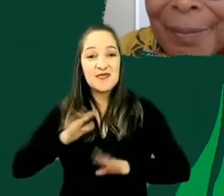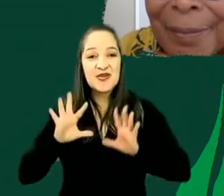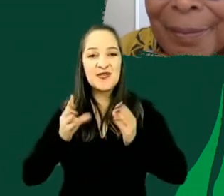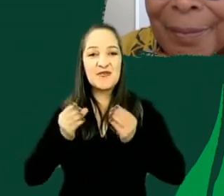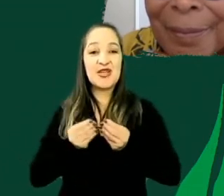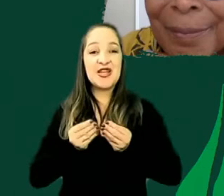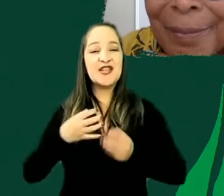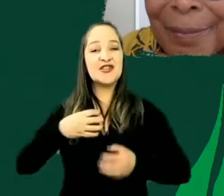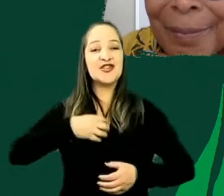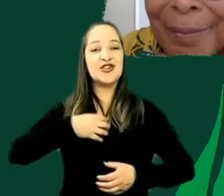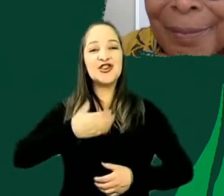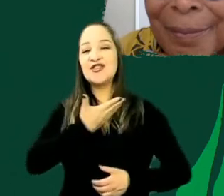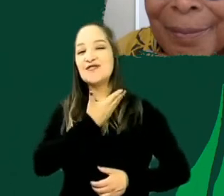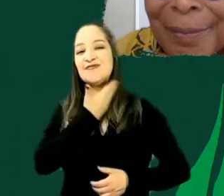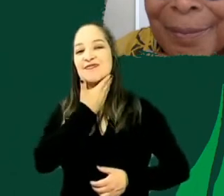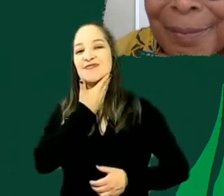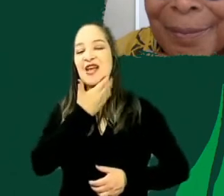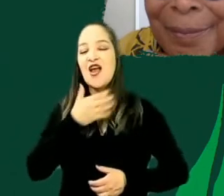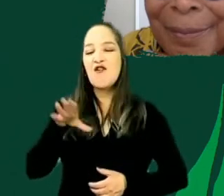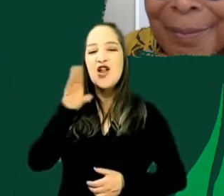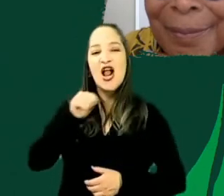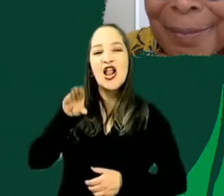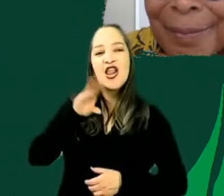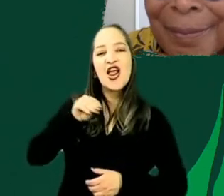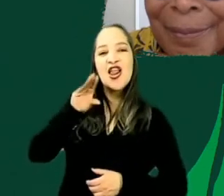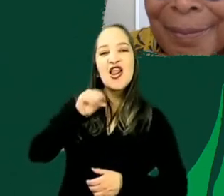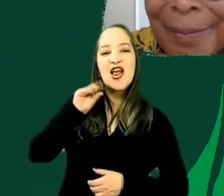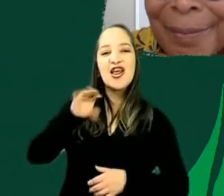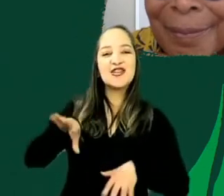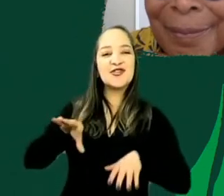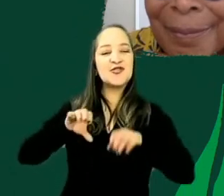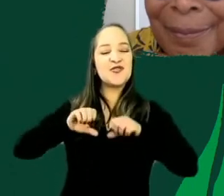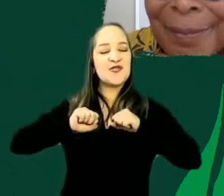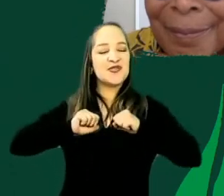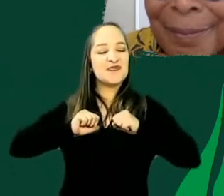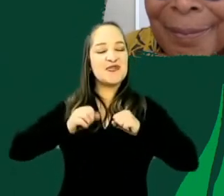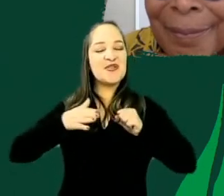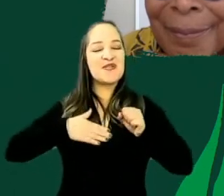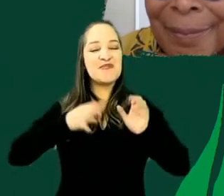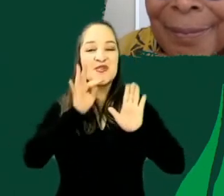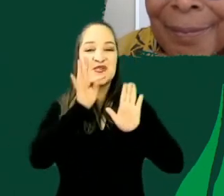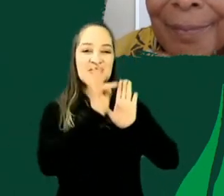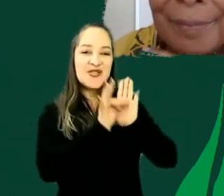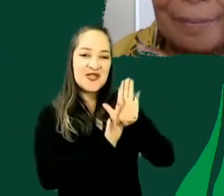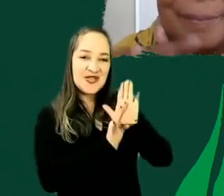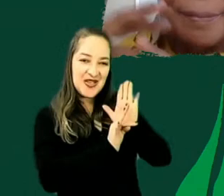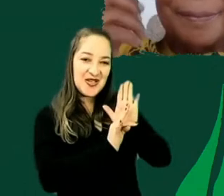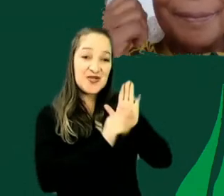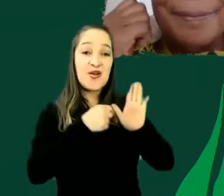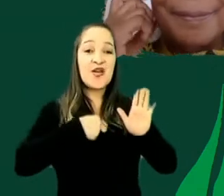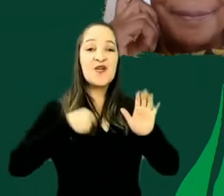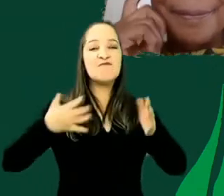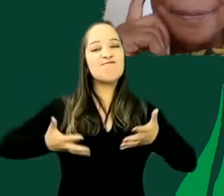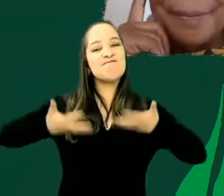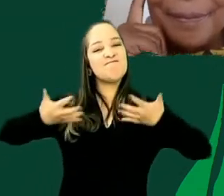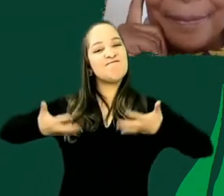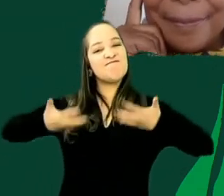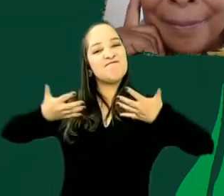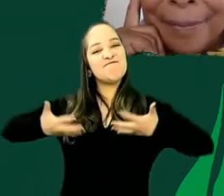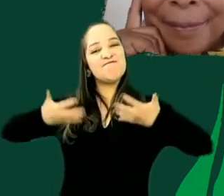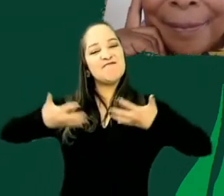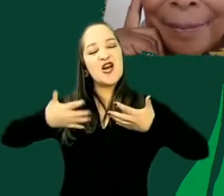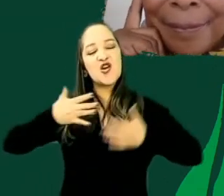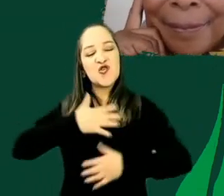from the oral story is an accent which affects and permeates